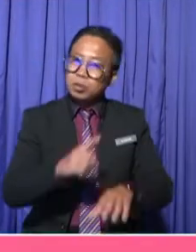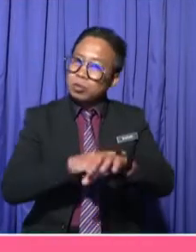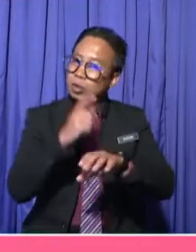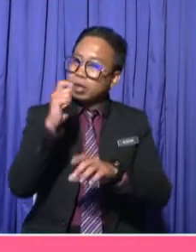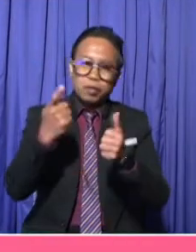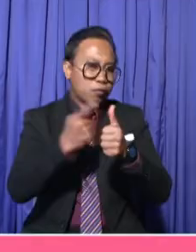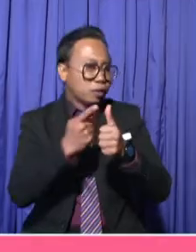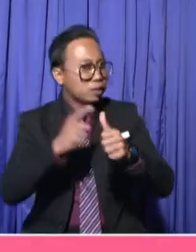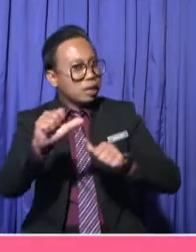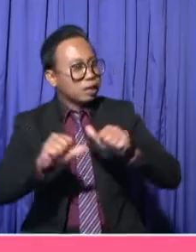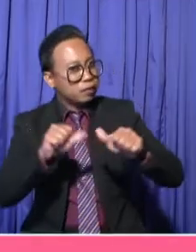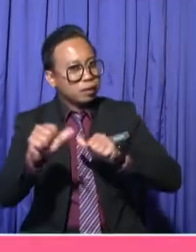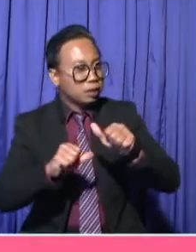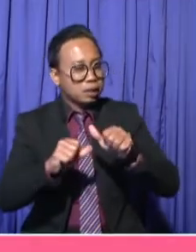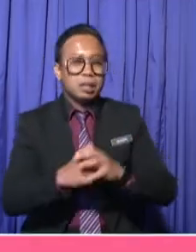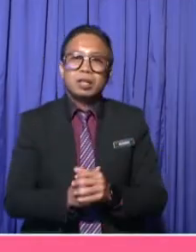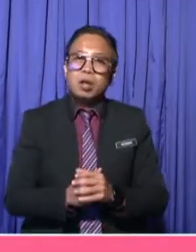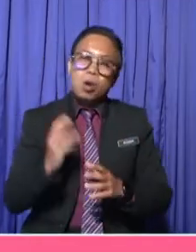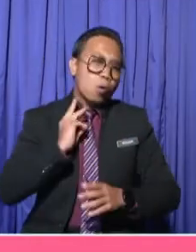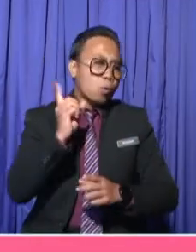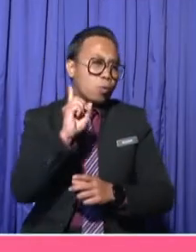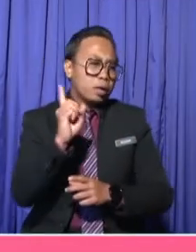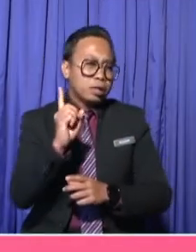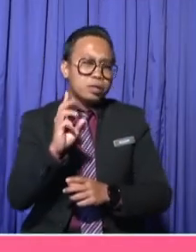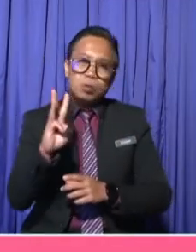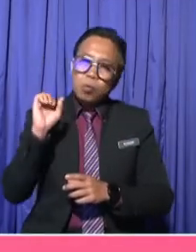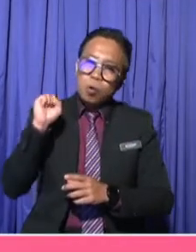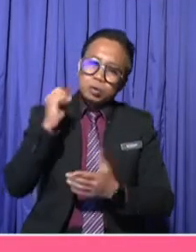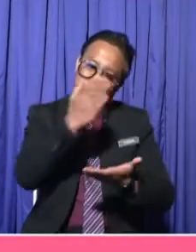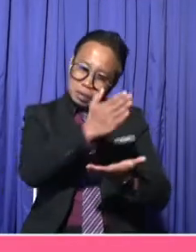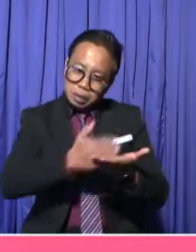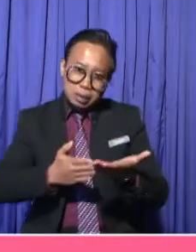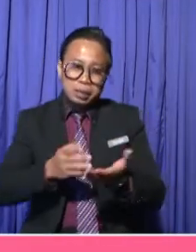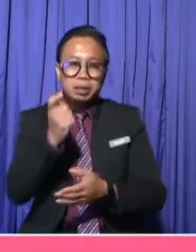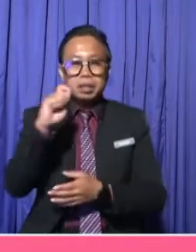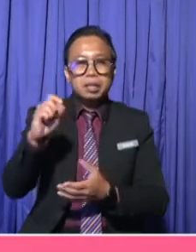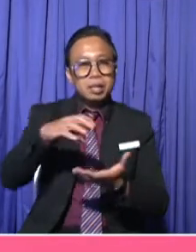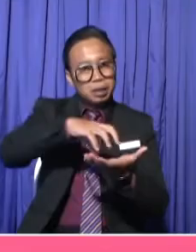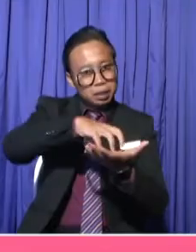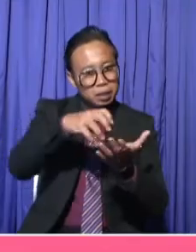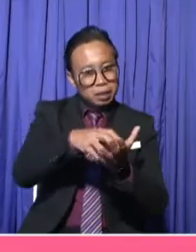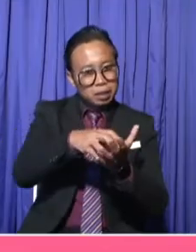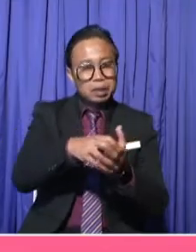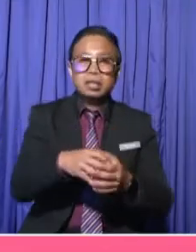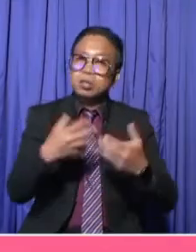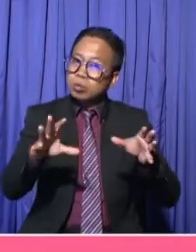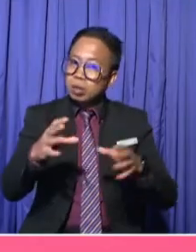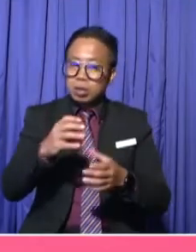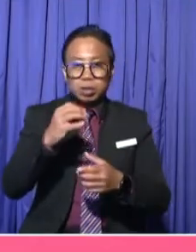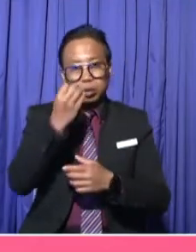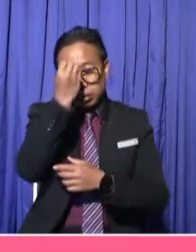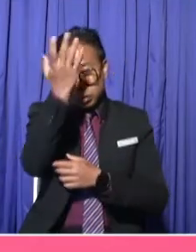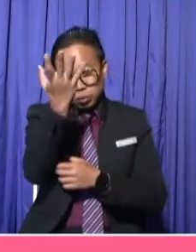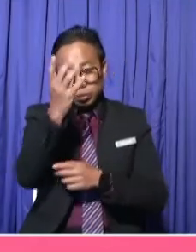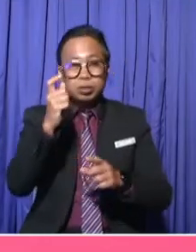During the first activity, which was cutting the cake, you have been introduced to